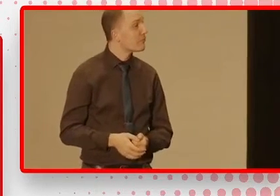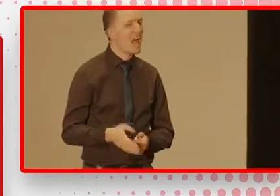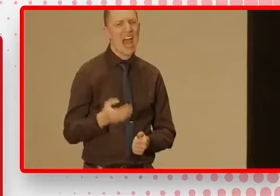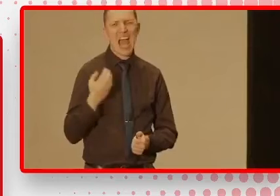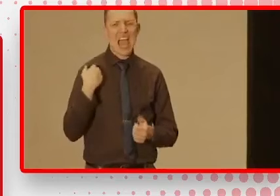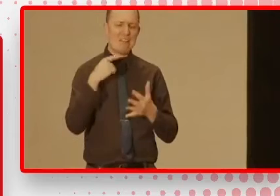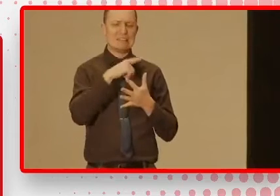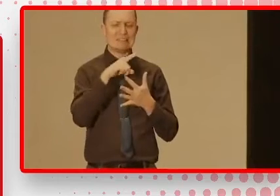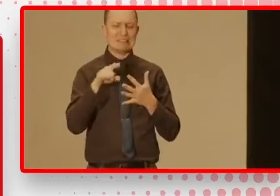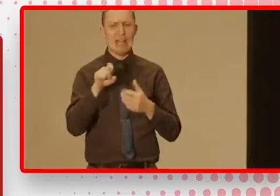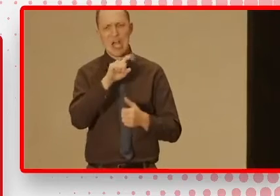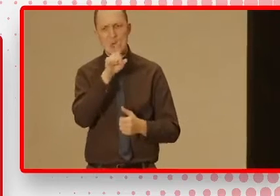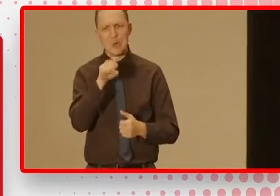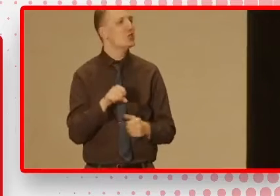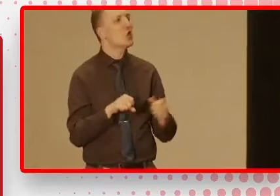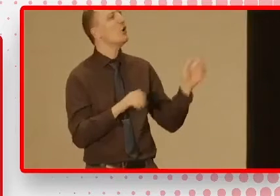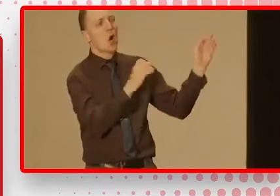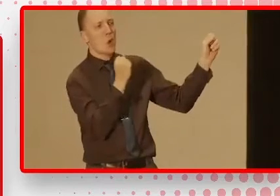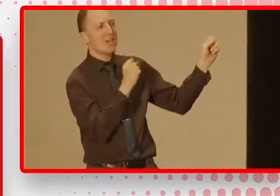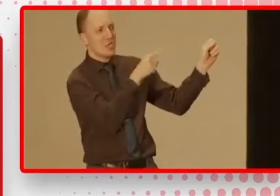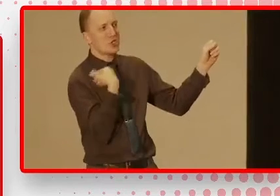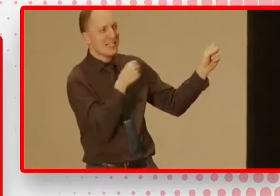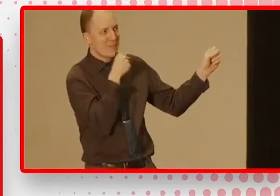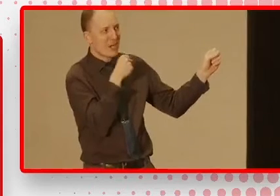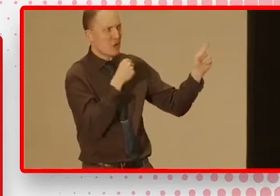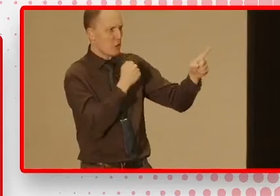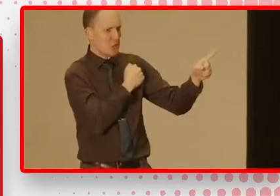She's running with the mic.